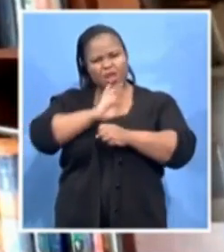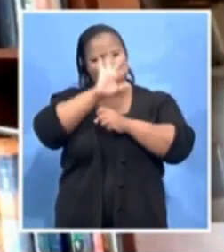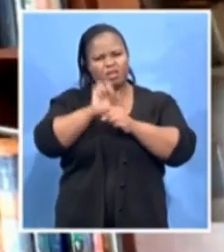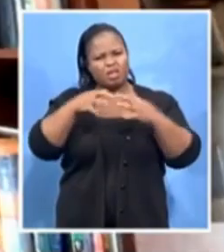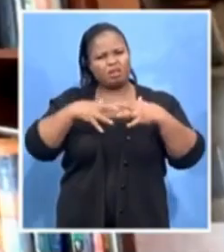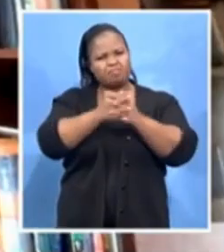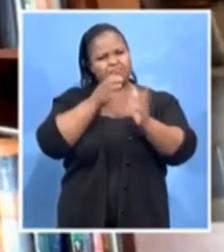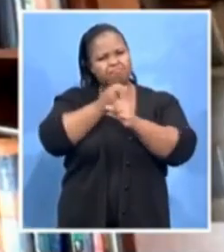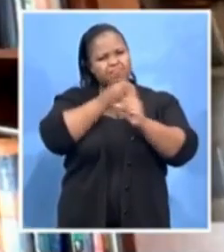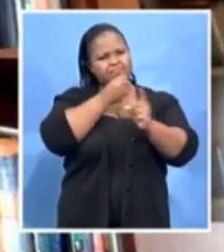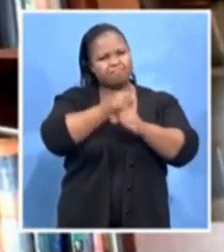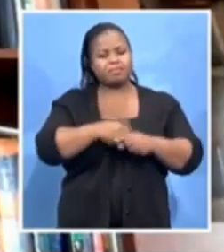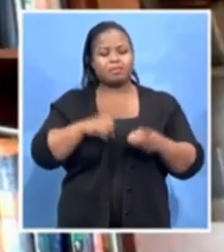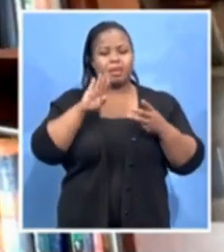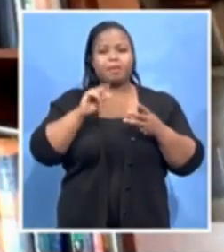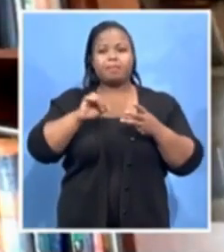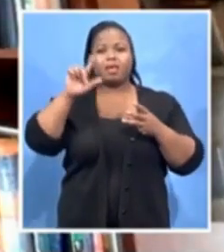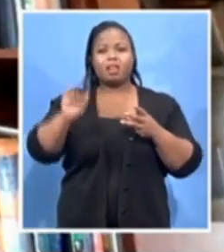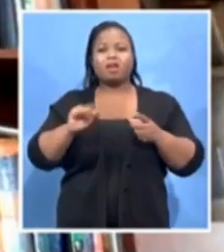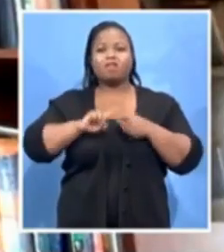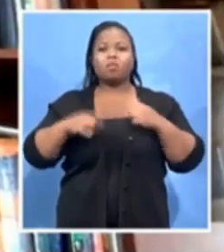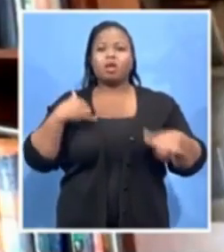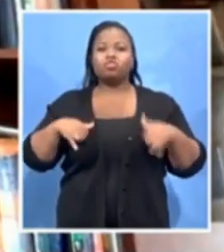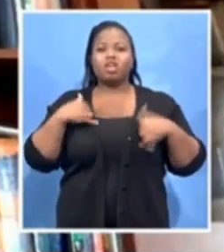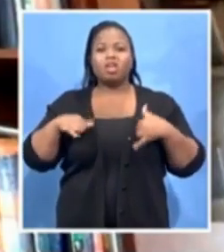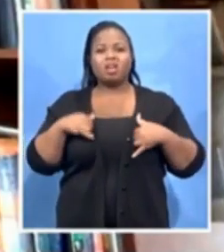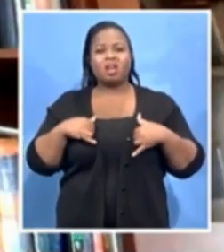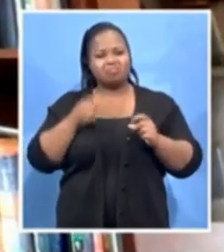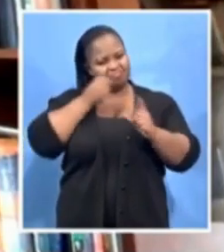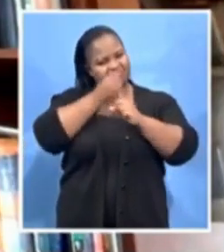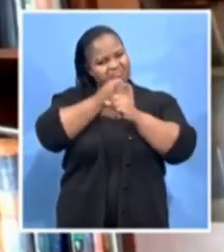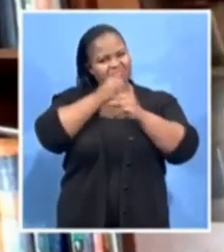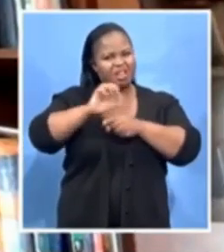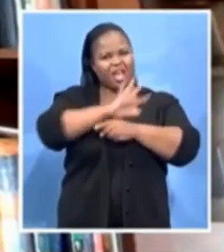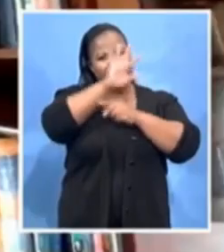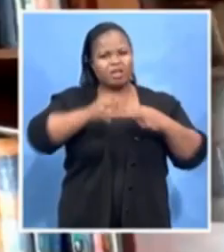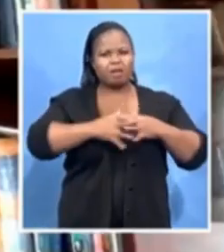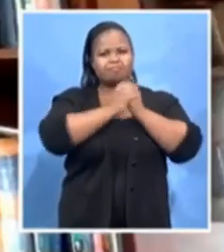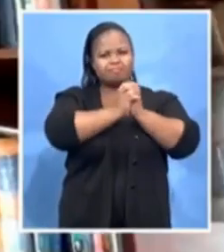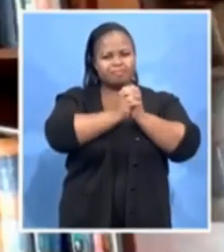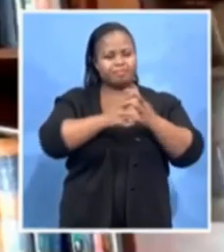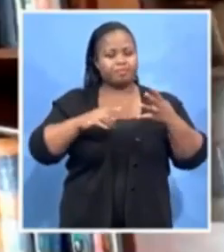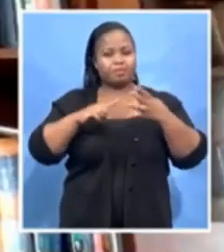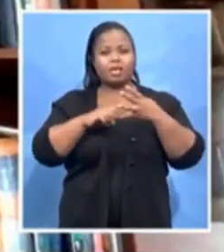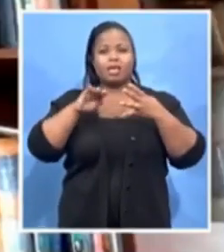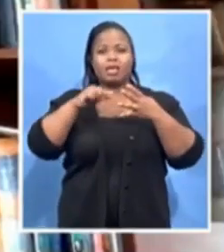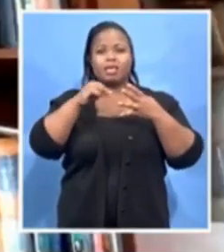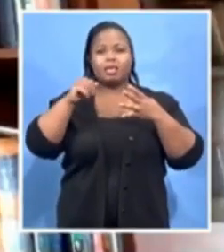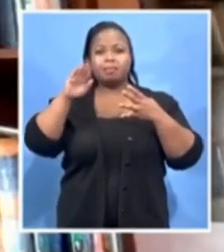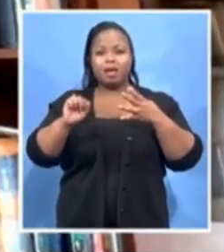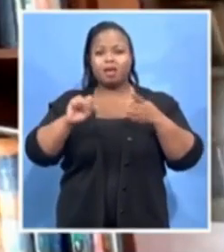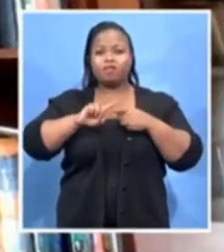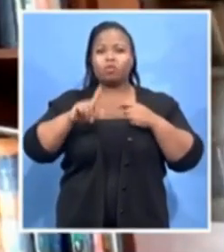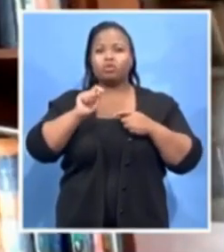Algeria was a great Pan-Africanist. Habib Bourguiba of Tunisia was equally a great